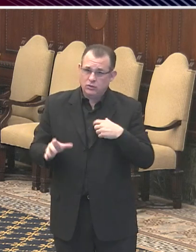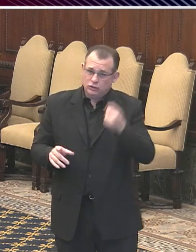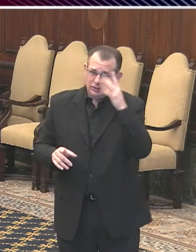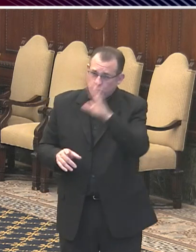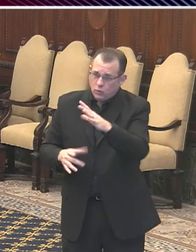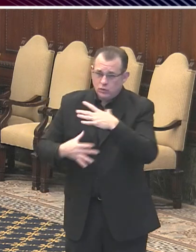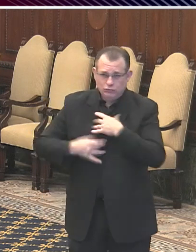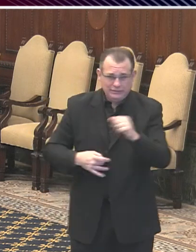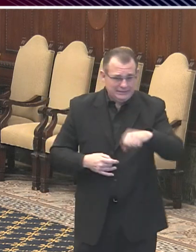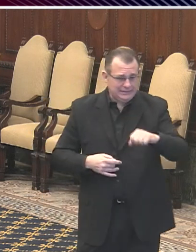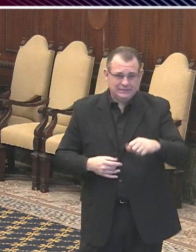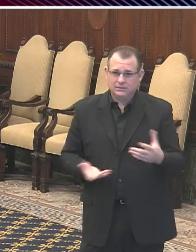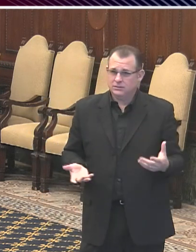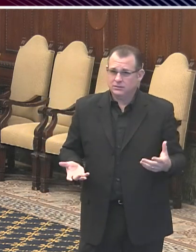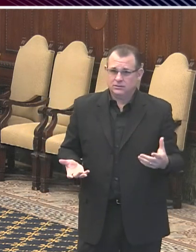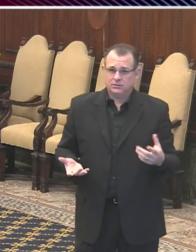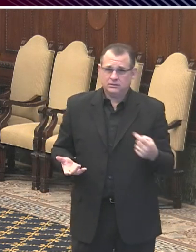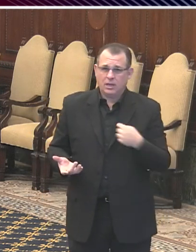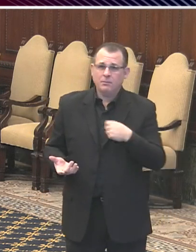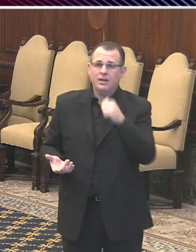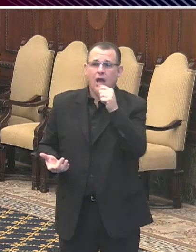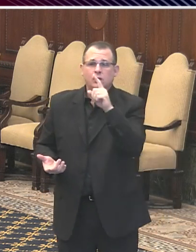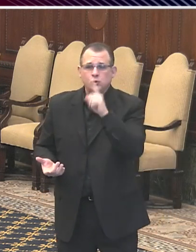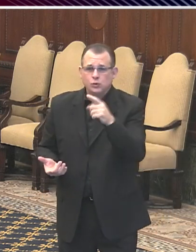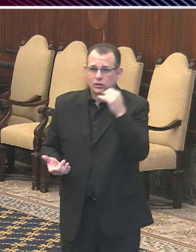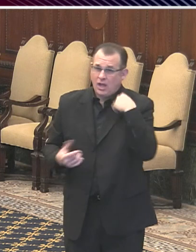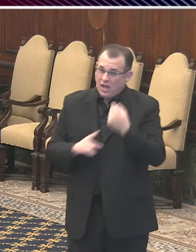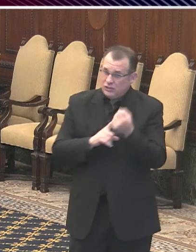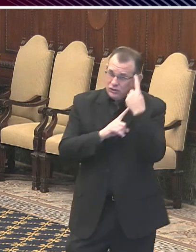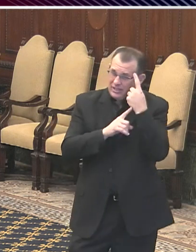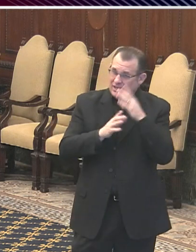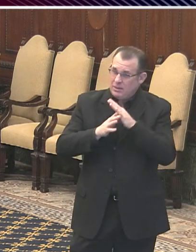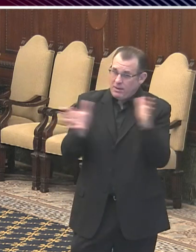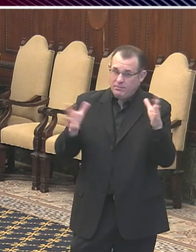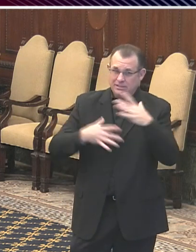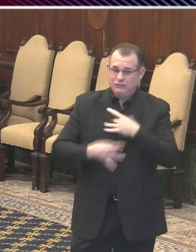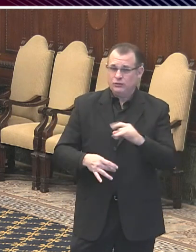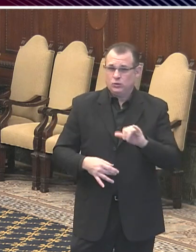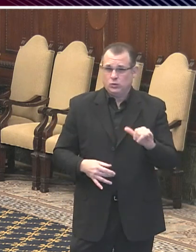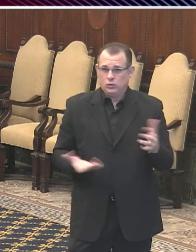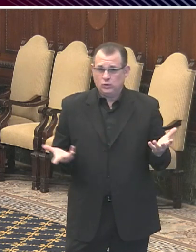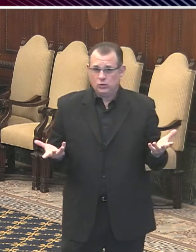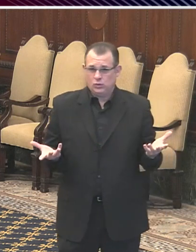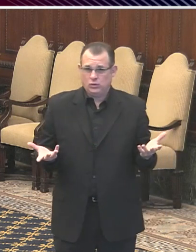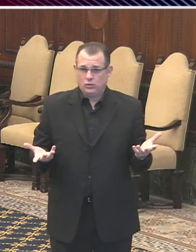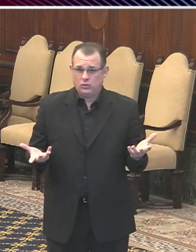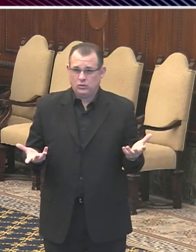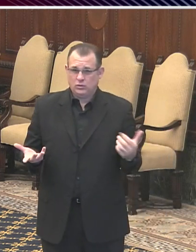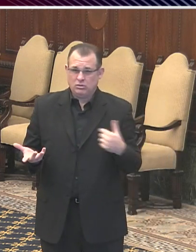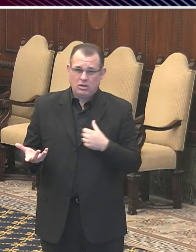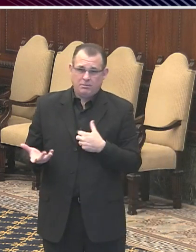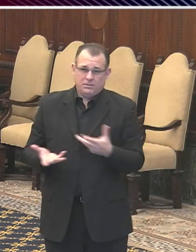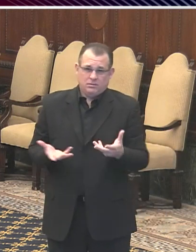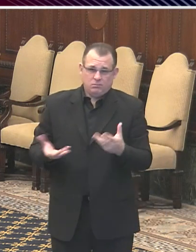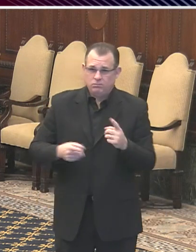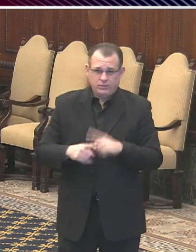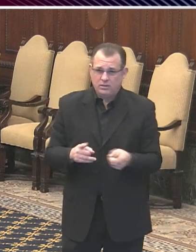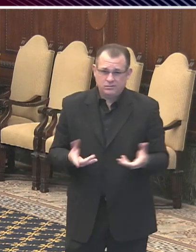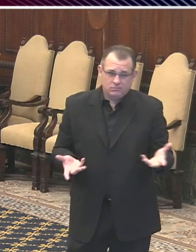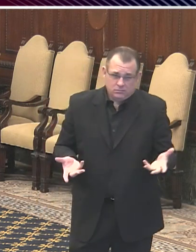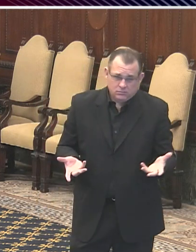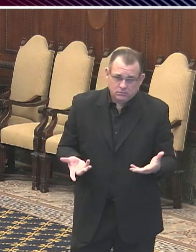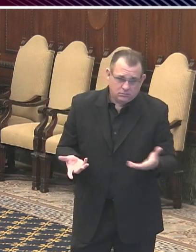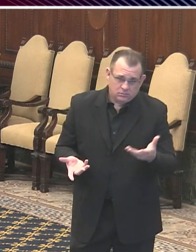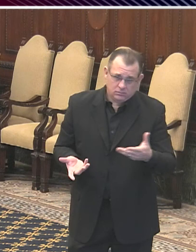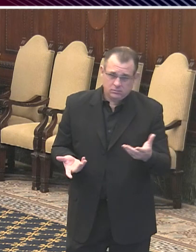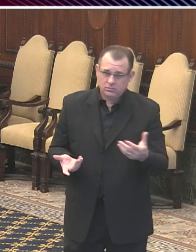interest. I'm not certain I understand the public's interest is as anxious as yours, but I appreciate again all